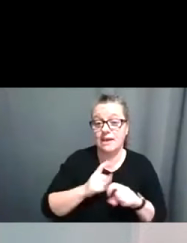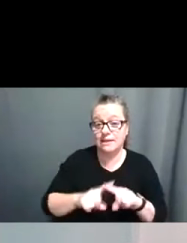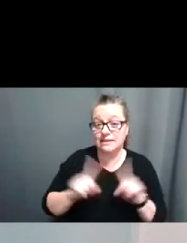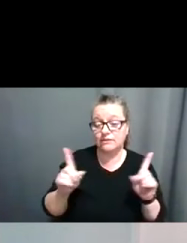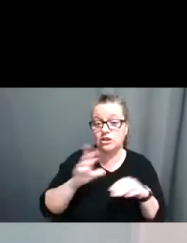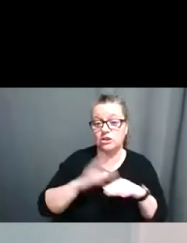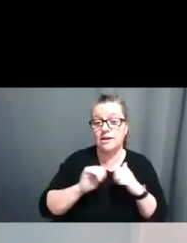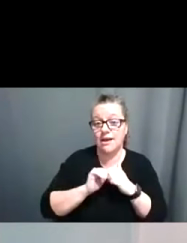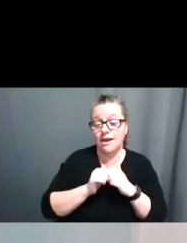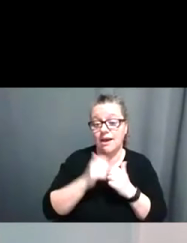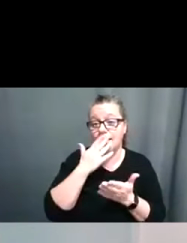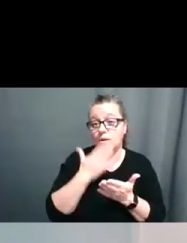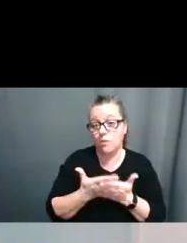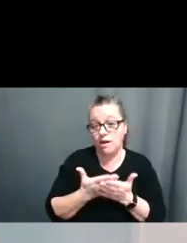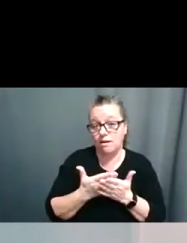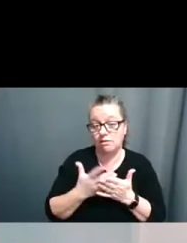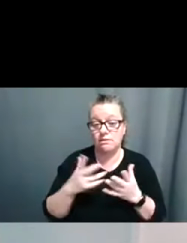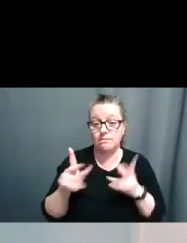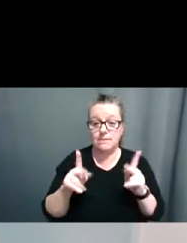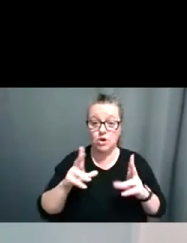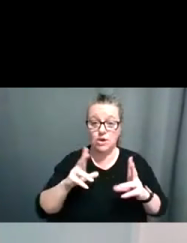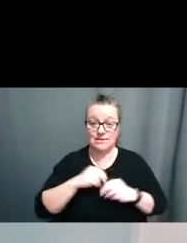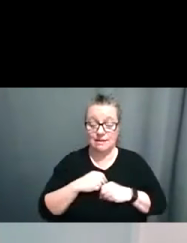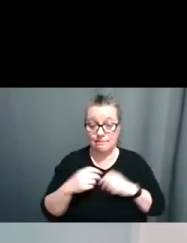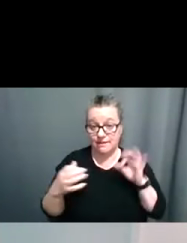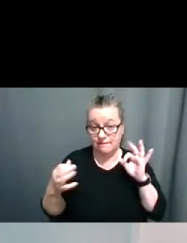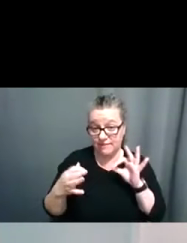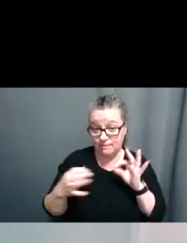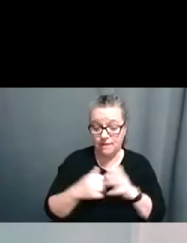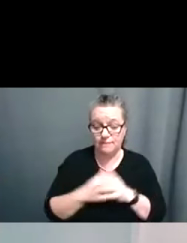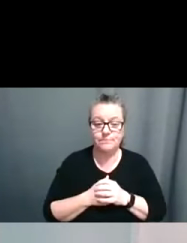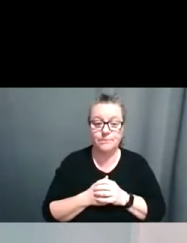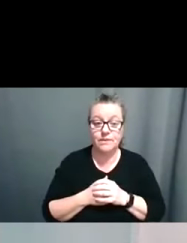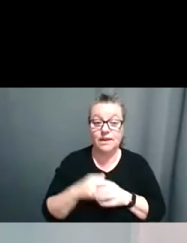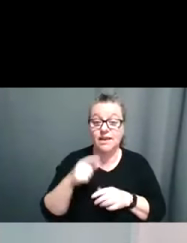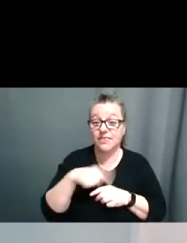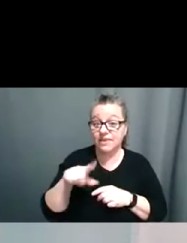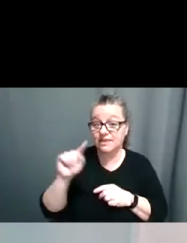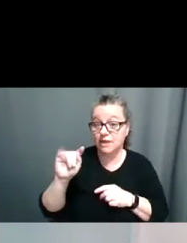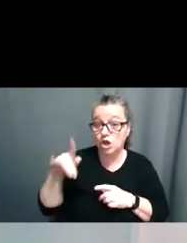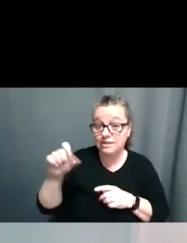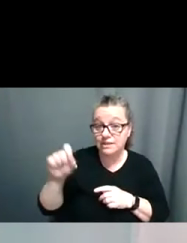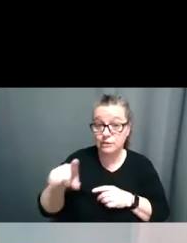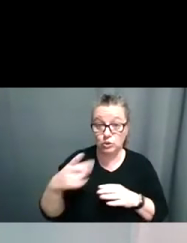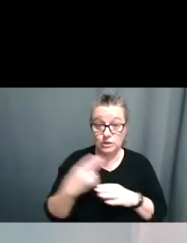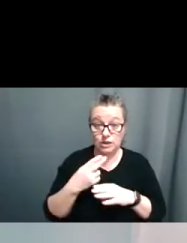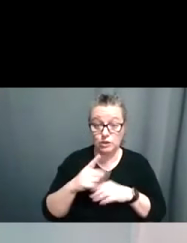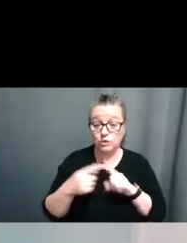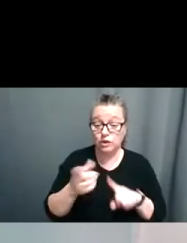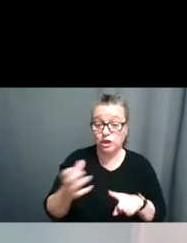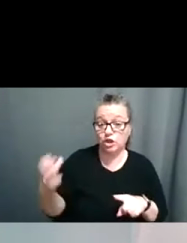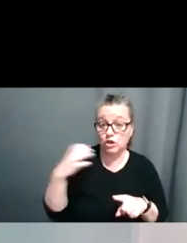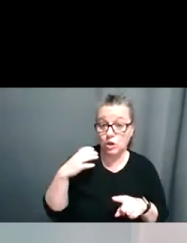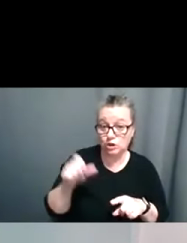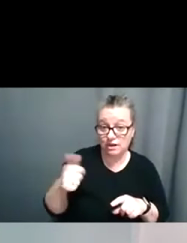how well leaders take feedback. These are also tips that you can use when you are coaching others. If you've